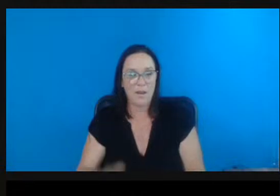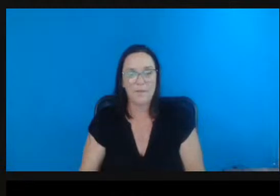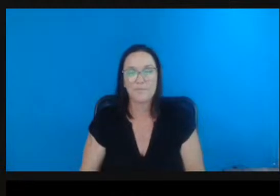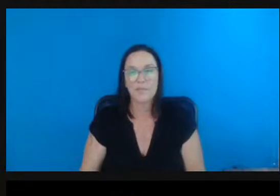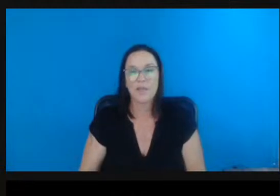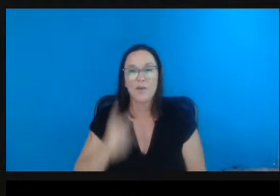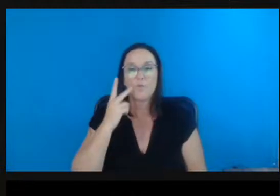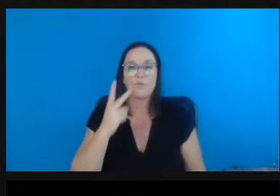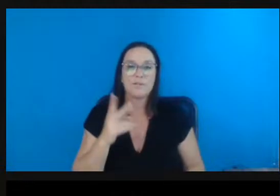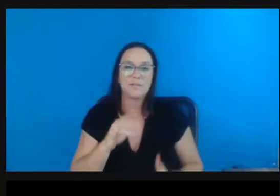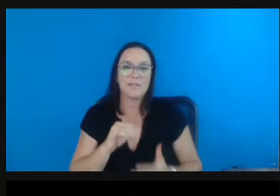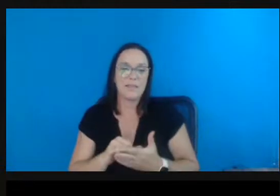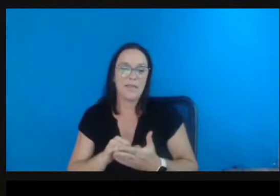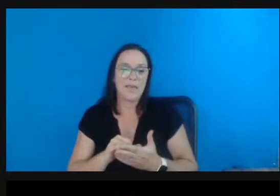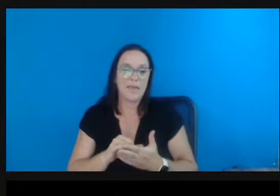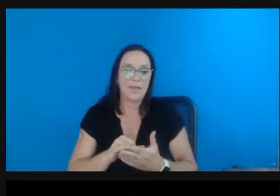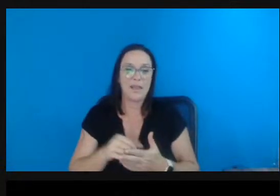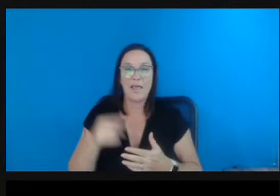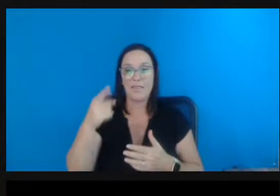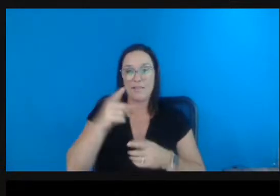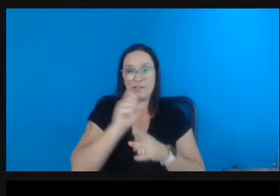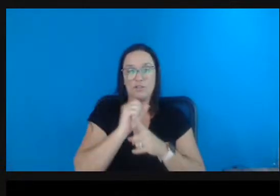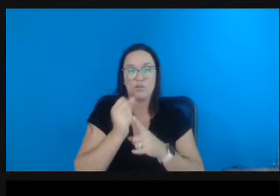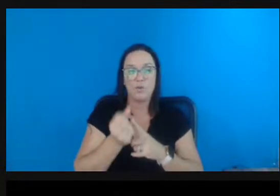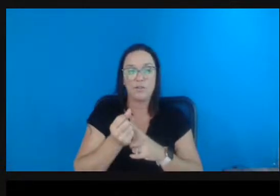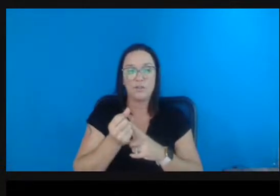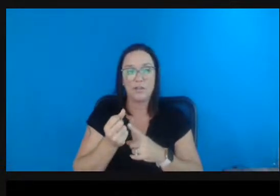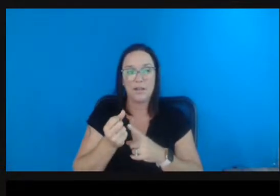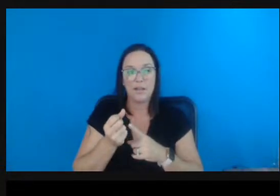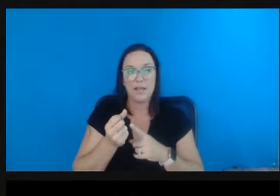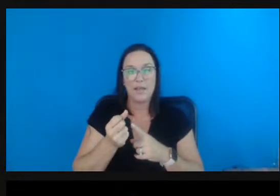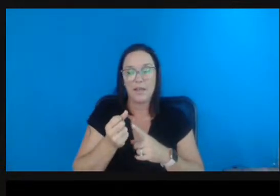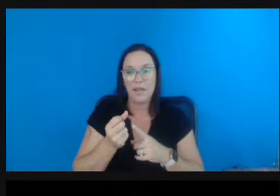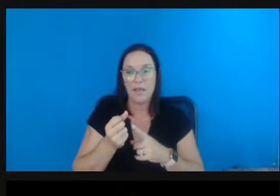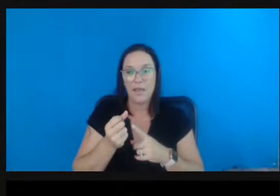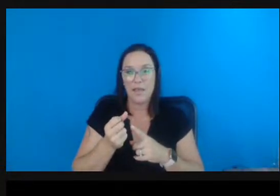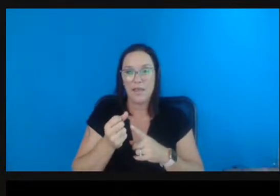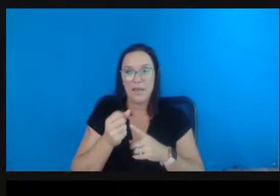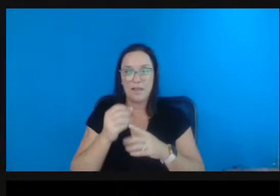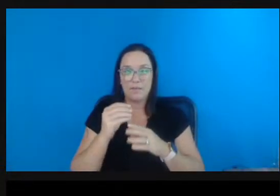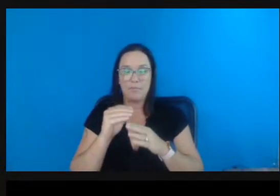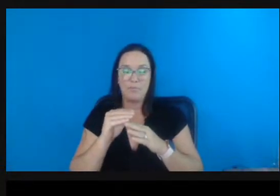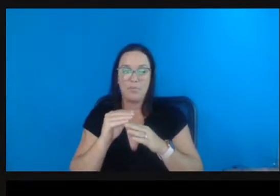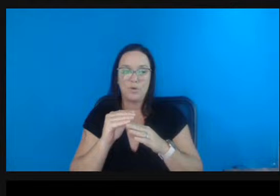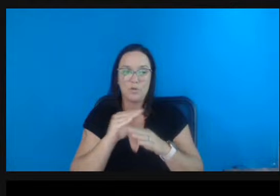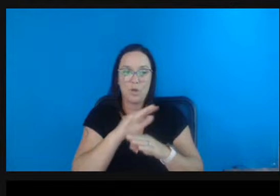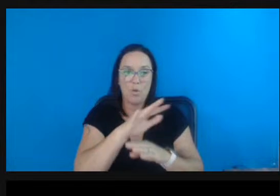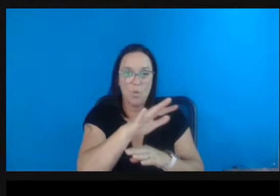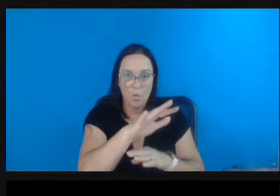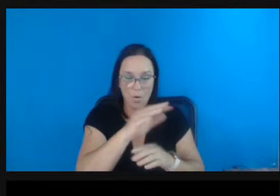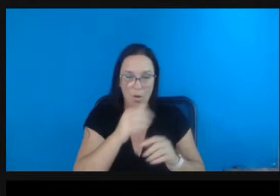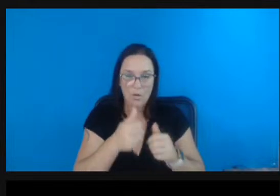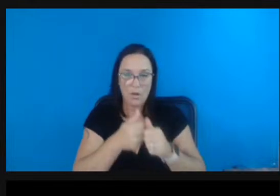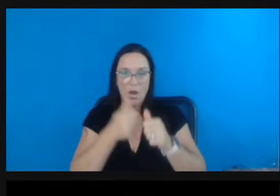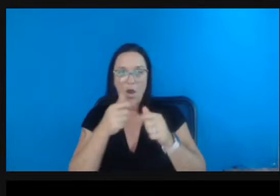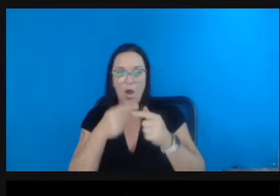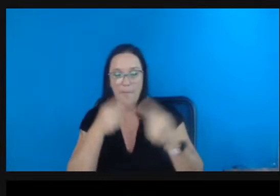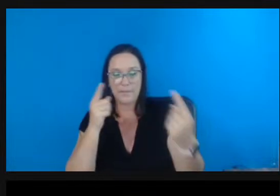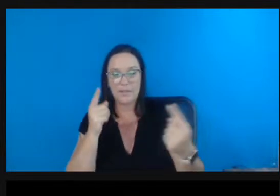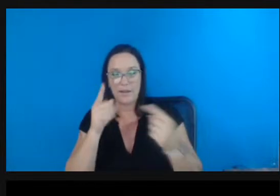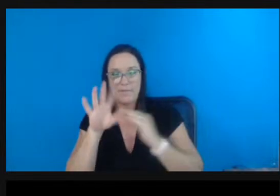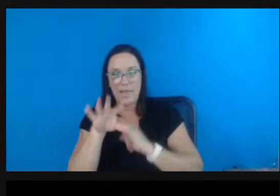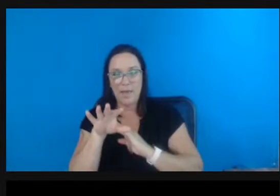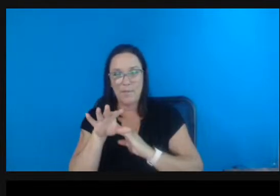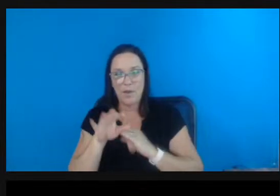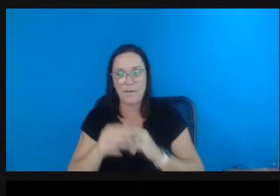fan-shaped fountain. In this case, looks like it's inclined away from the camera. Massive tephra cloud over there as well. We